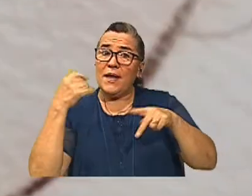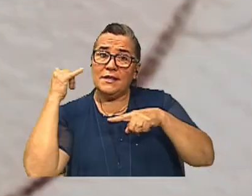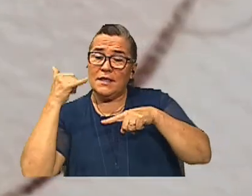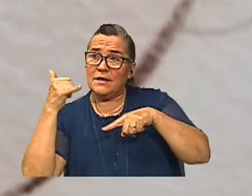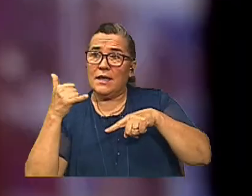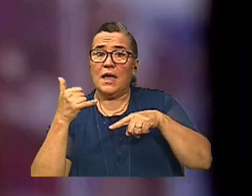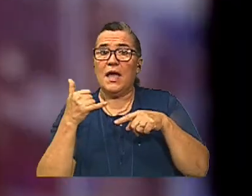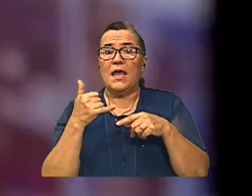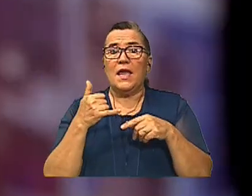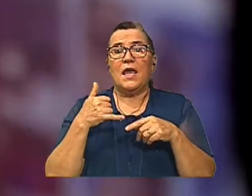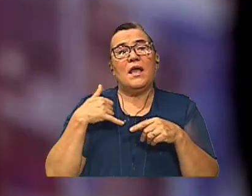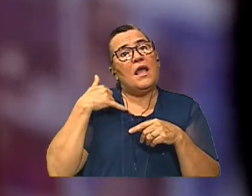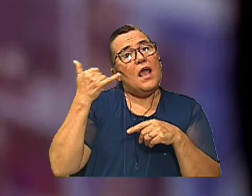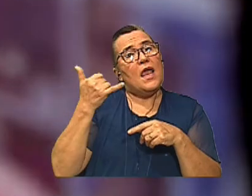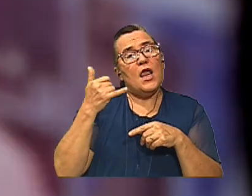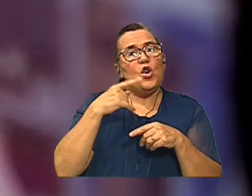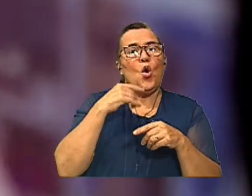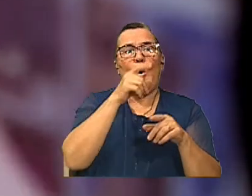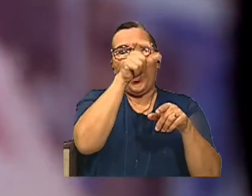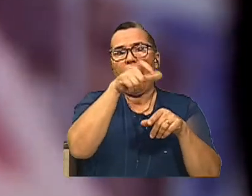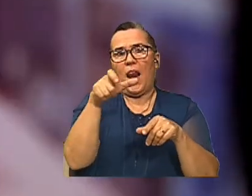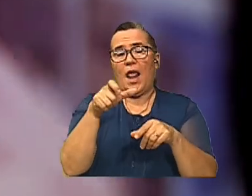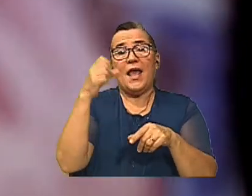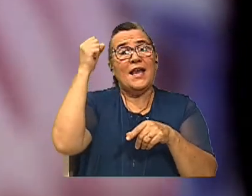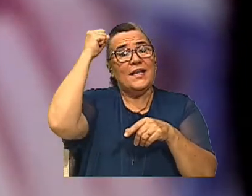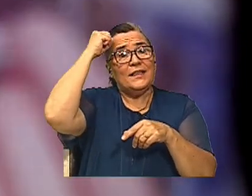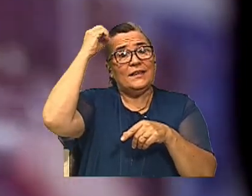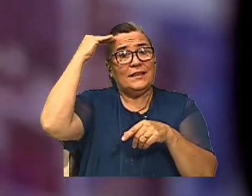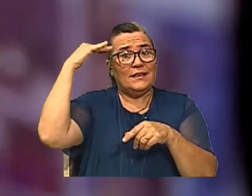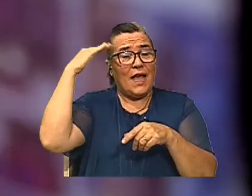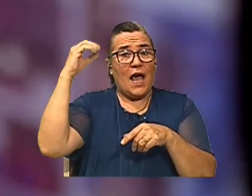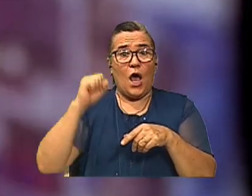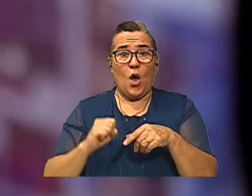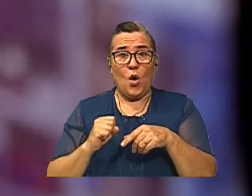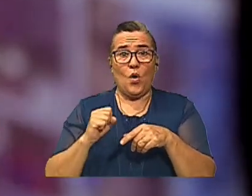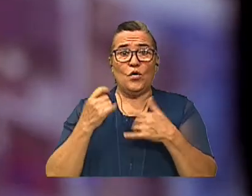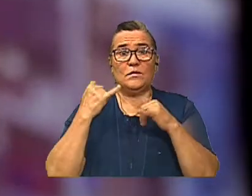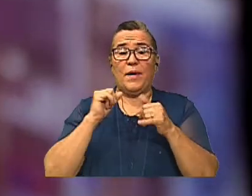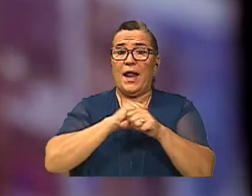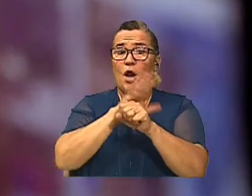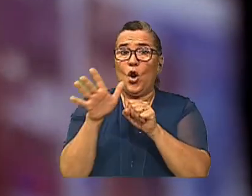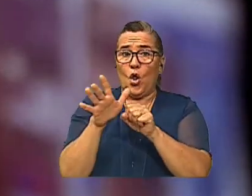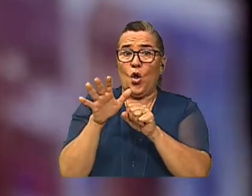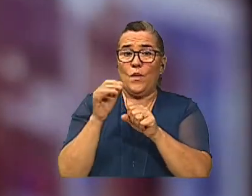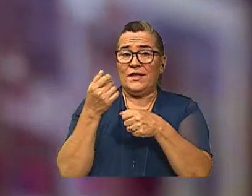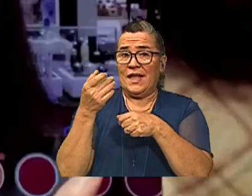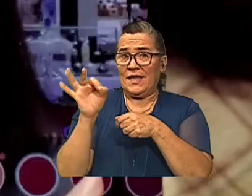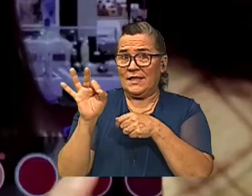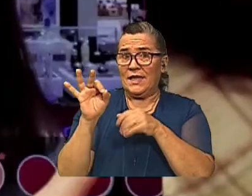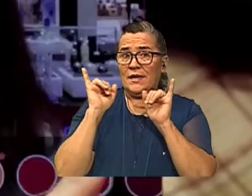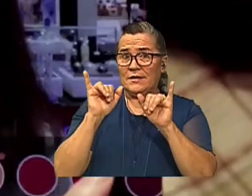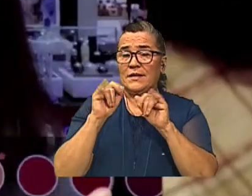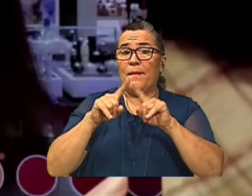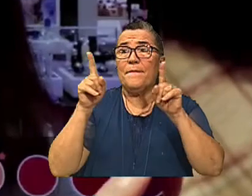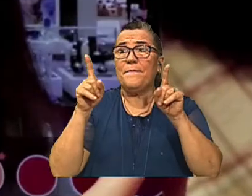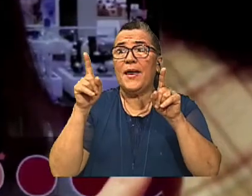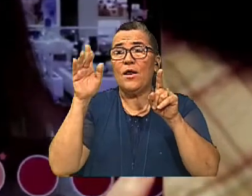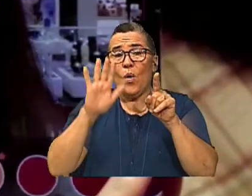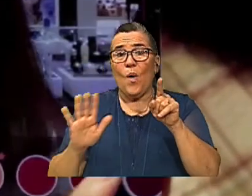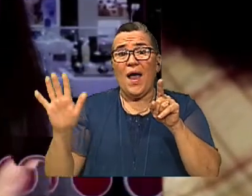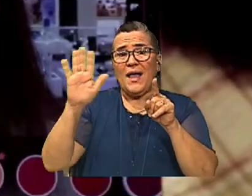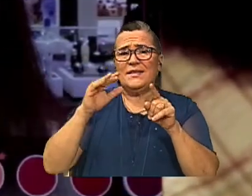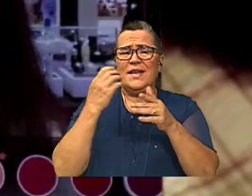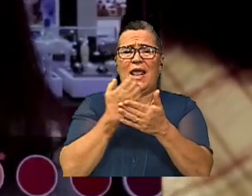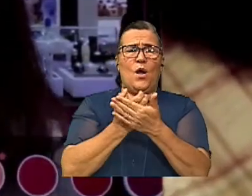of talking to staff. South Korea has been praised for how it has handled COVID-19. But Asia's fourth largest economy